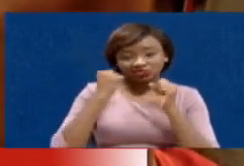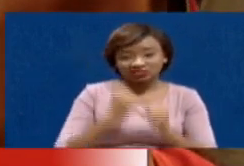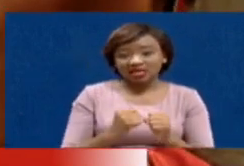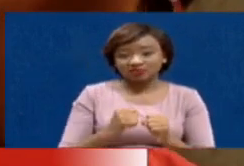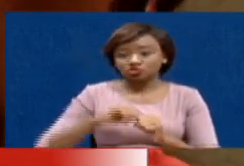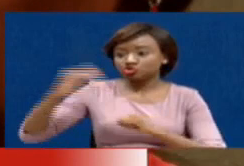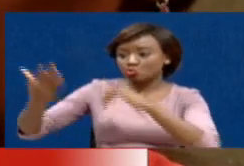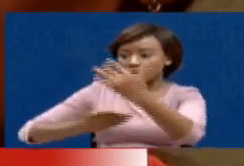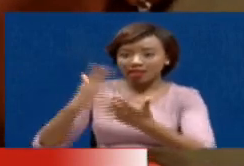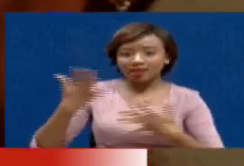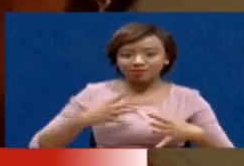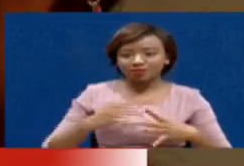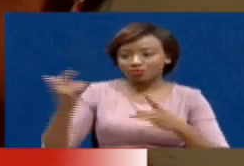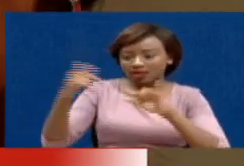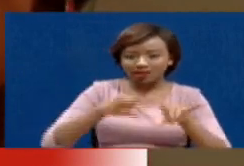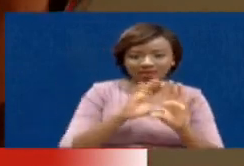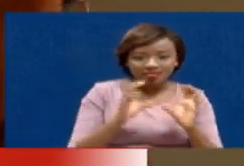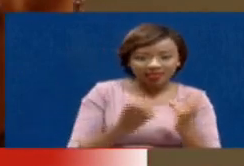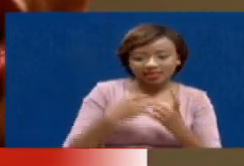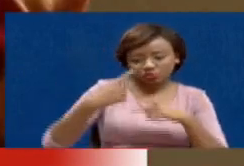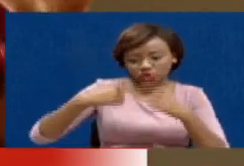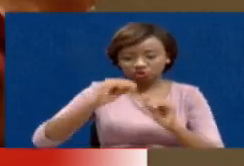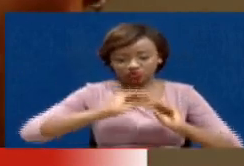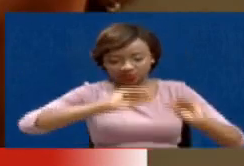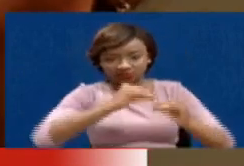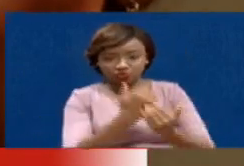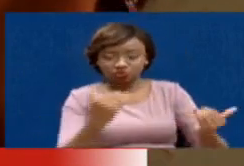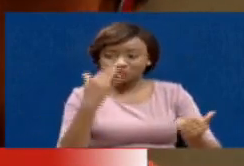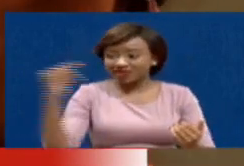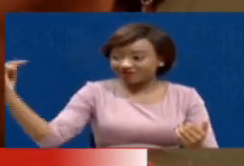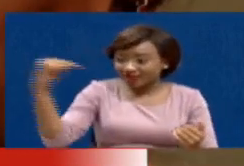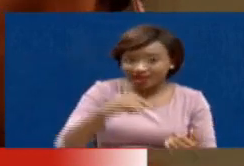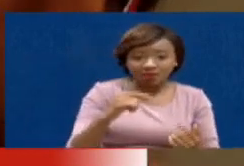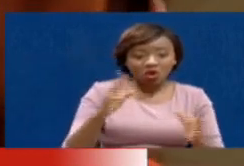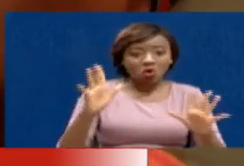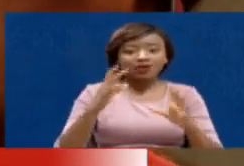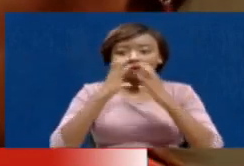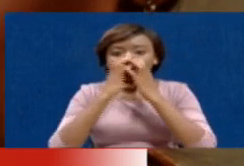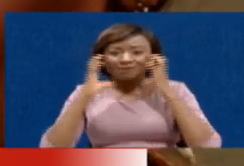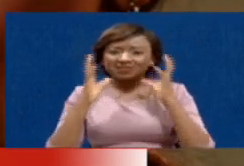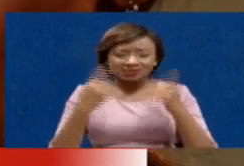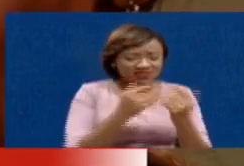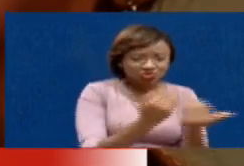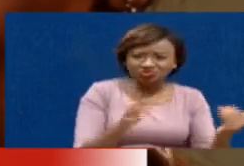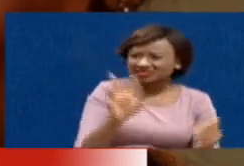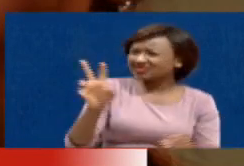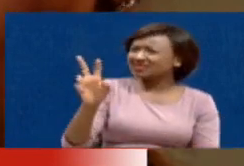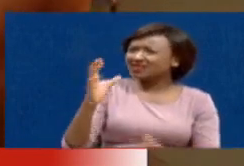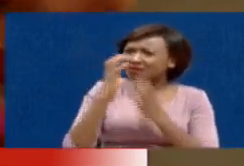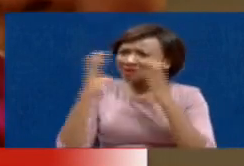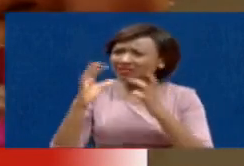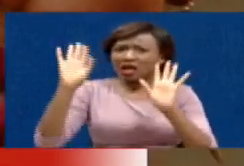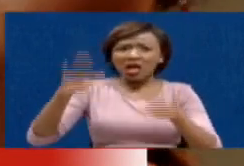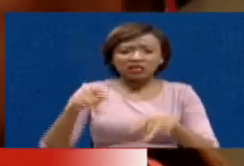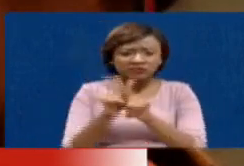the house to come continue with the classes, right? Because then, of course, then if you say, okay, wear a mask, my child relates that with what? The hospital. Then